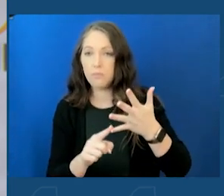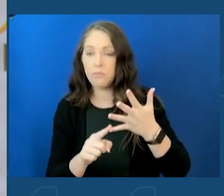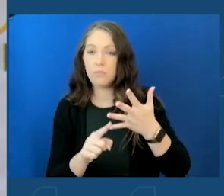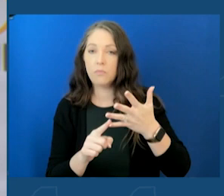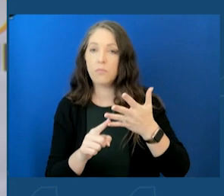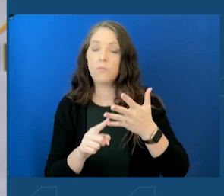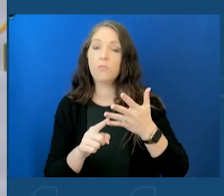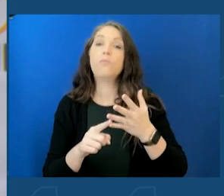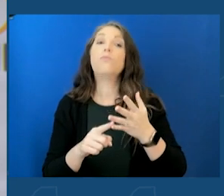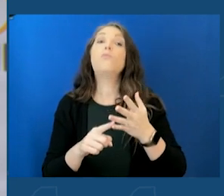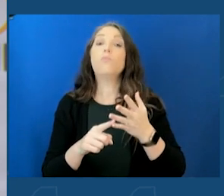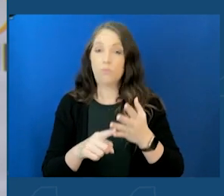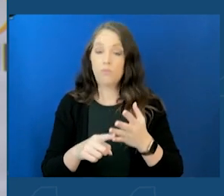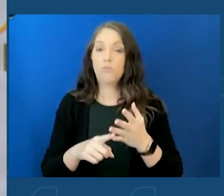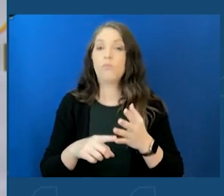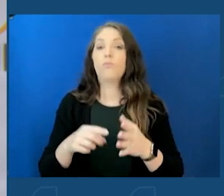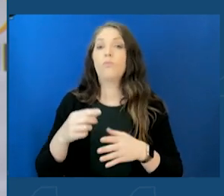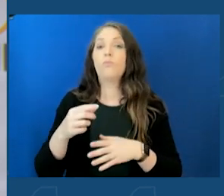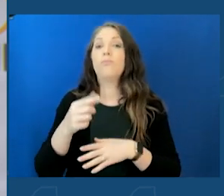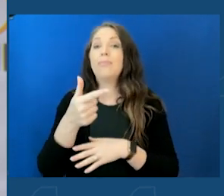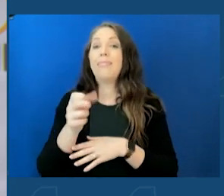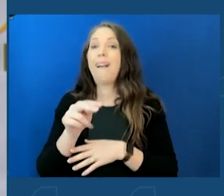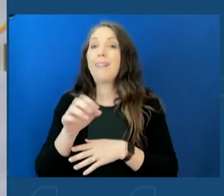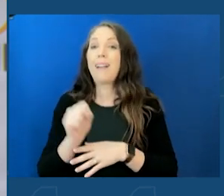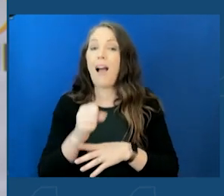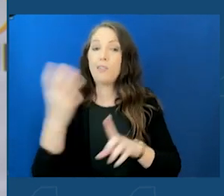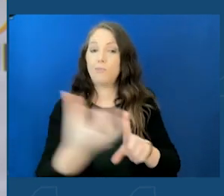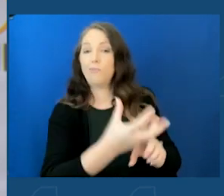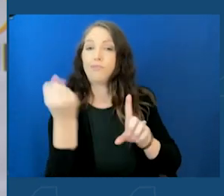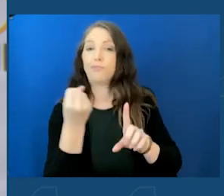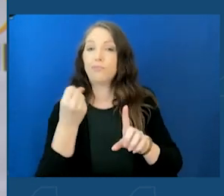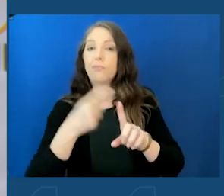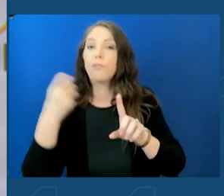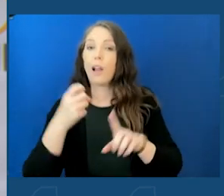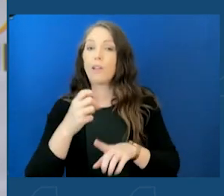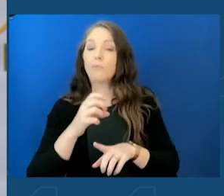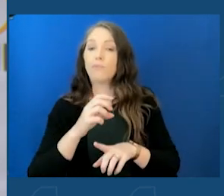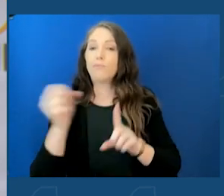domestic violence defendants. We are focused on making sure,